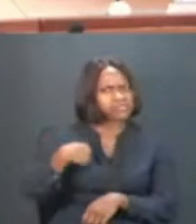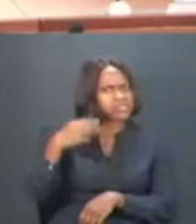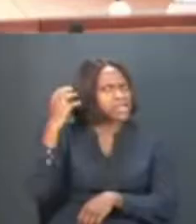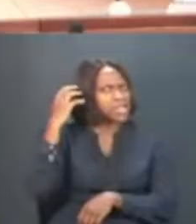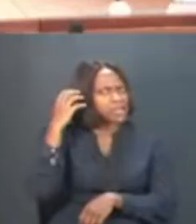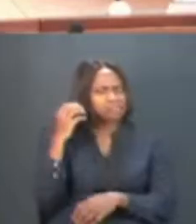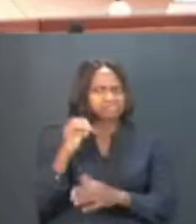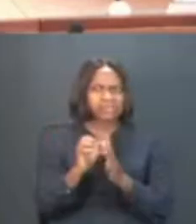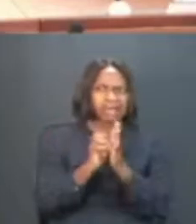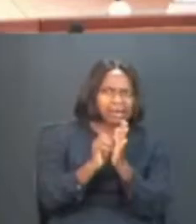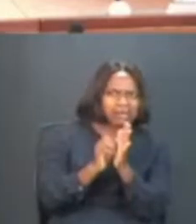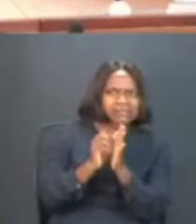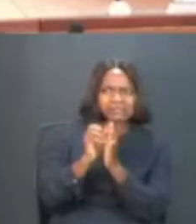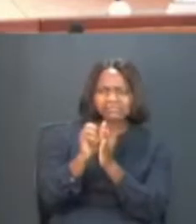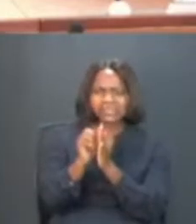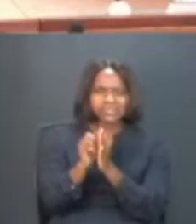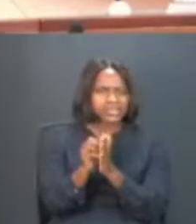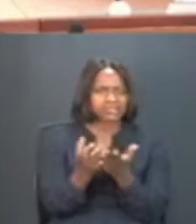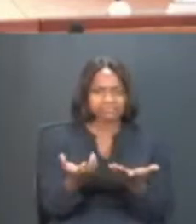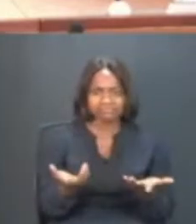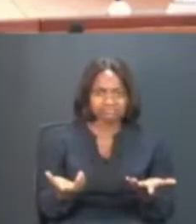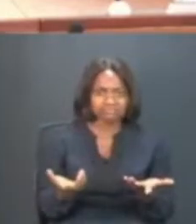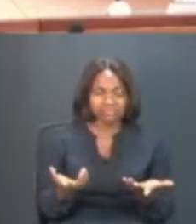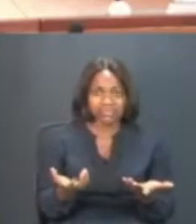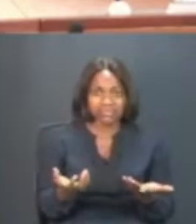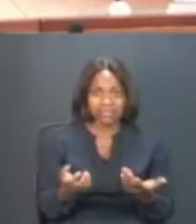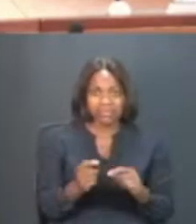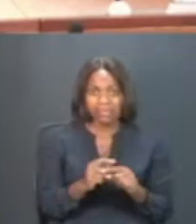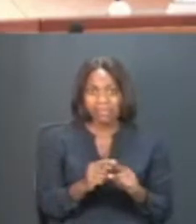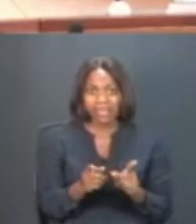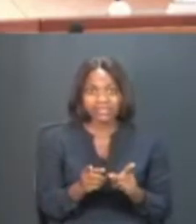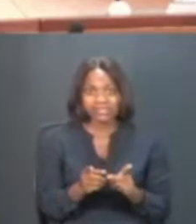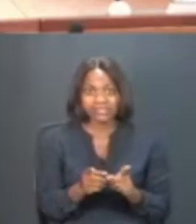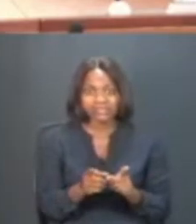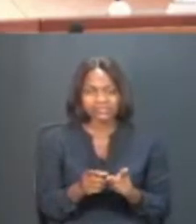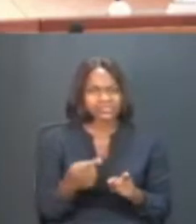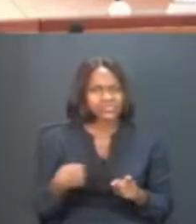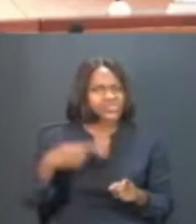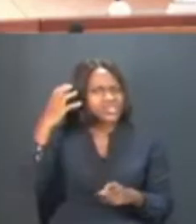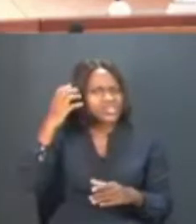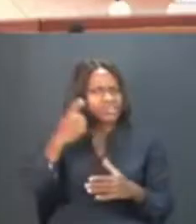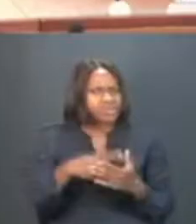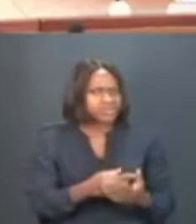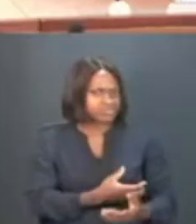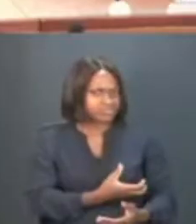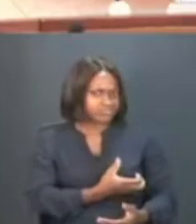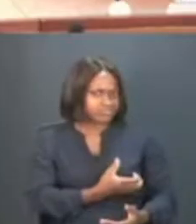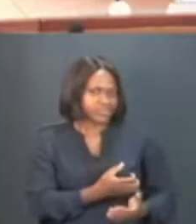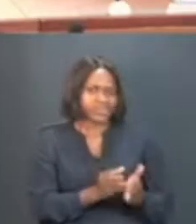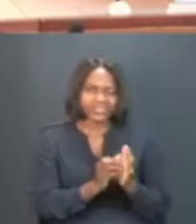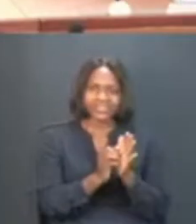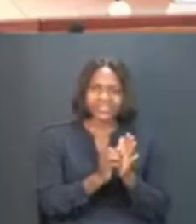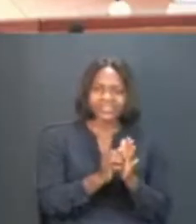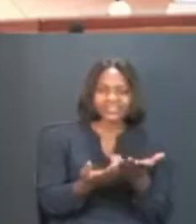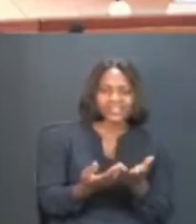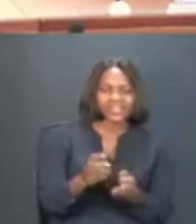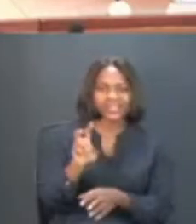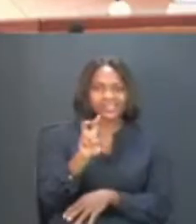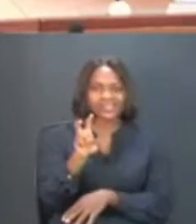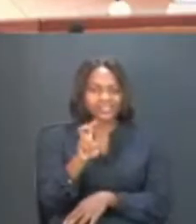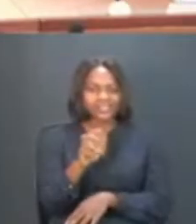cancer, but oftentimes we heard about breast cancer, we heard about cervical